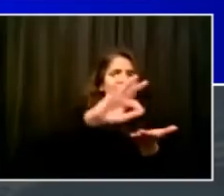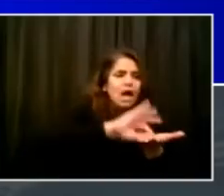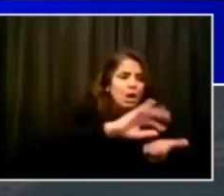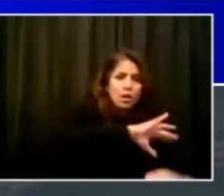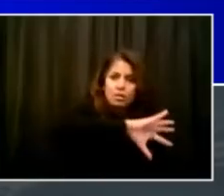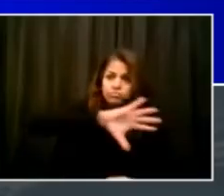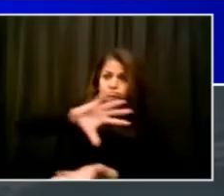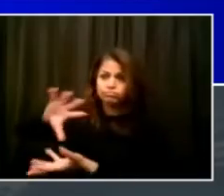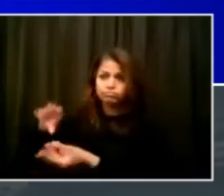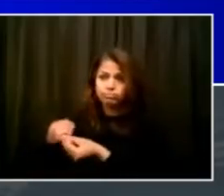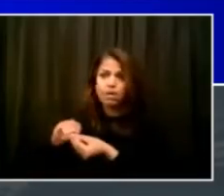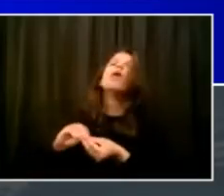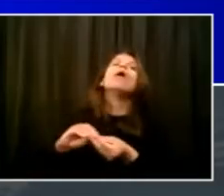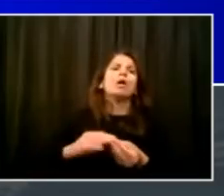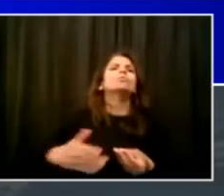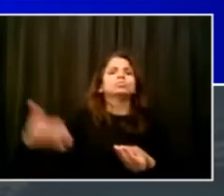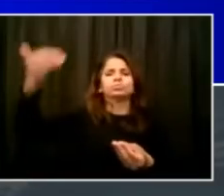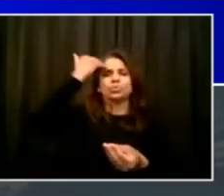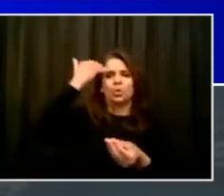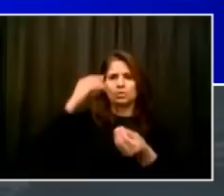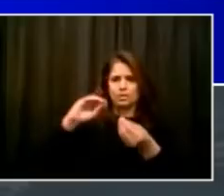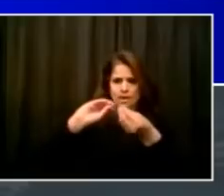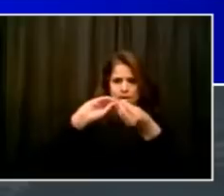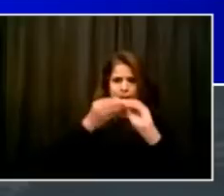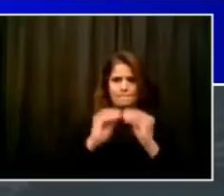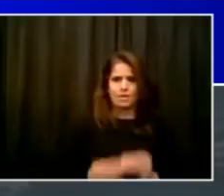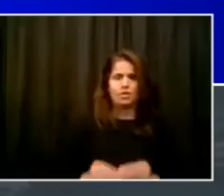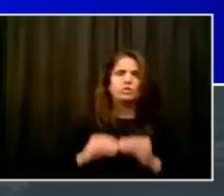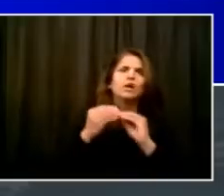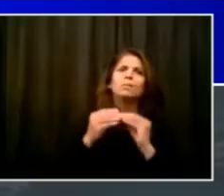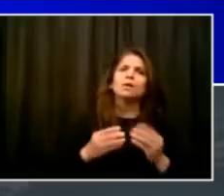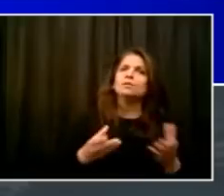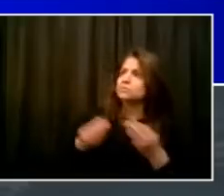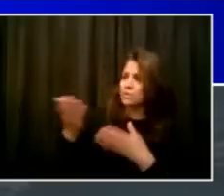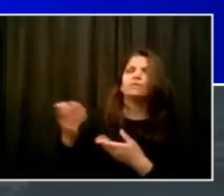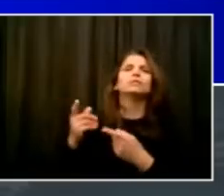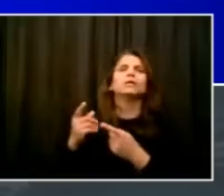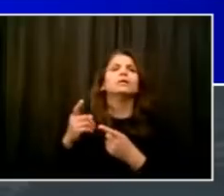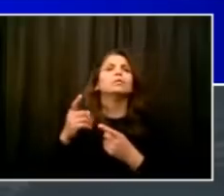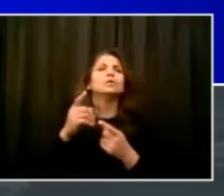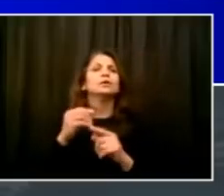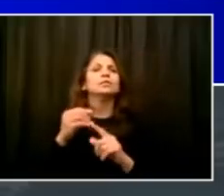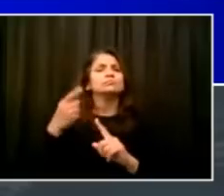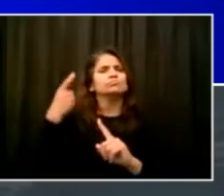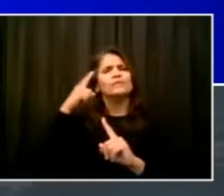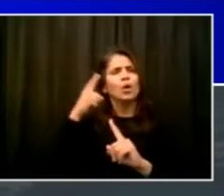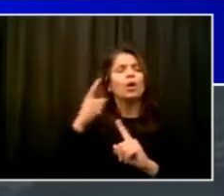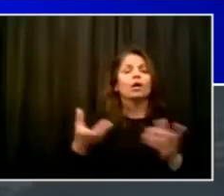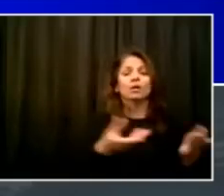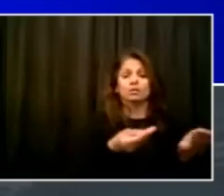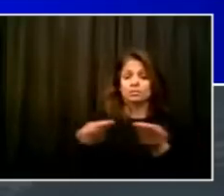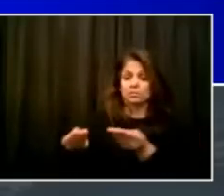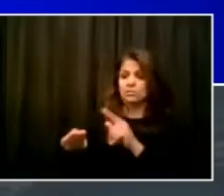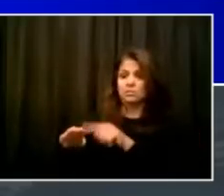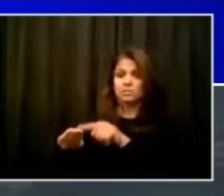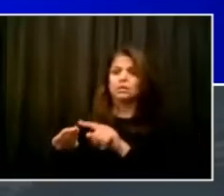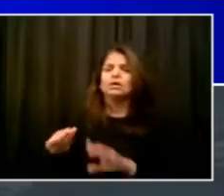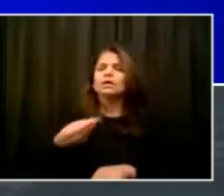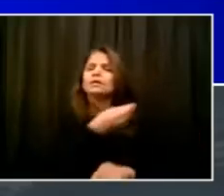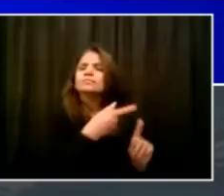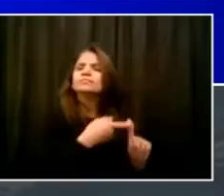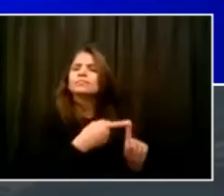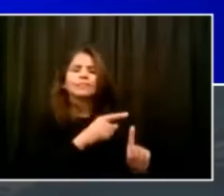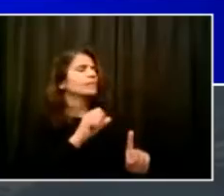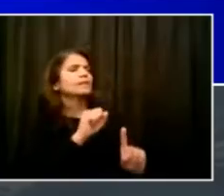billions, many billions of dollars. So the 2020 census will have so much to say about the future of the